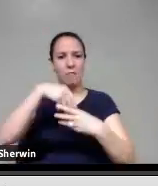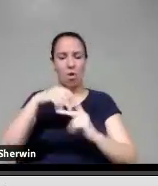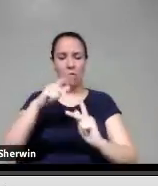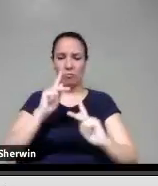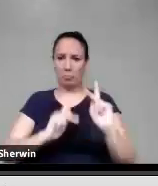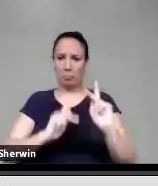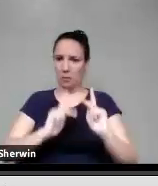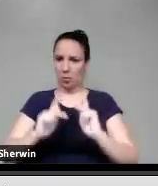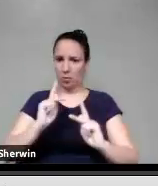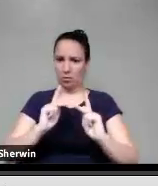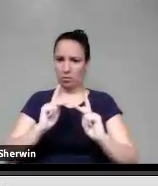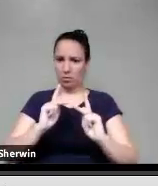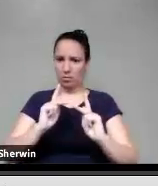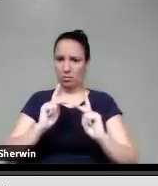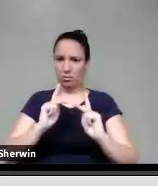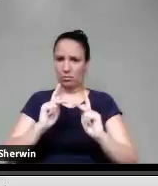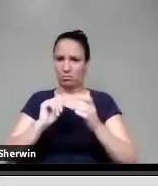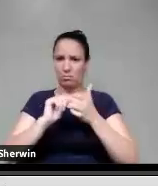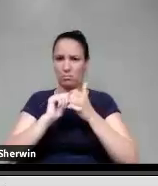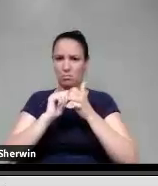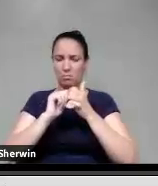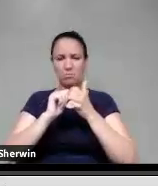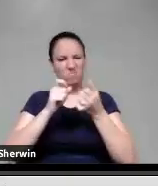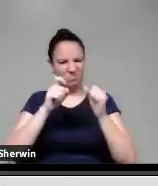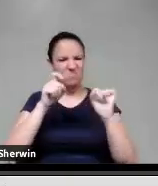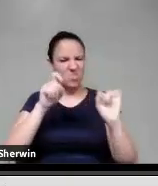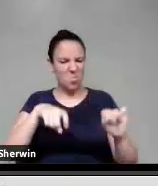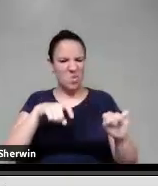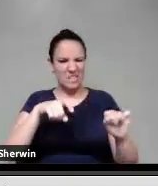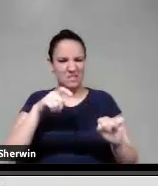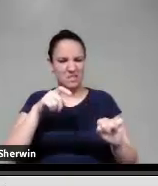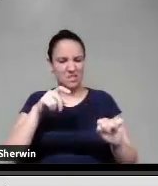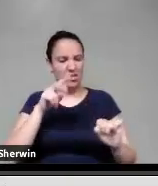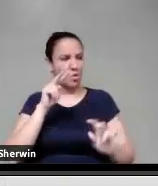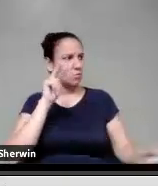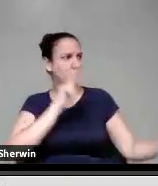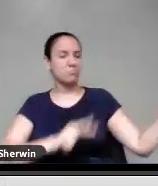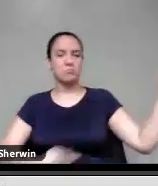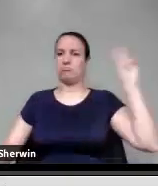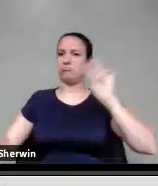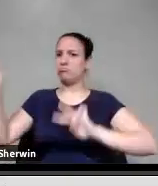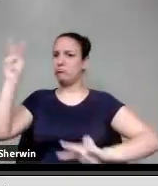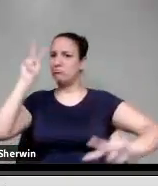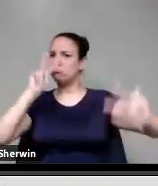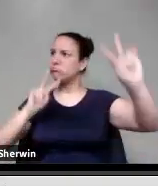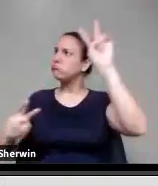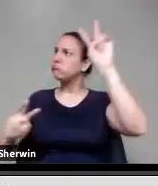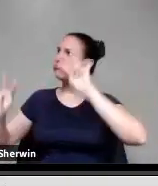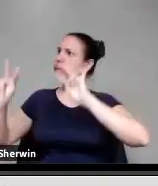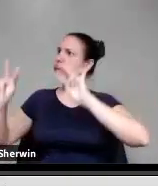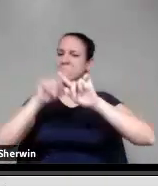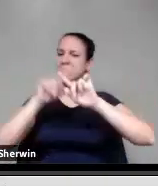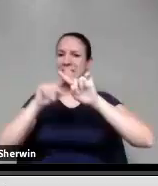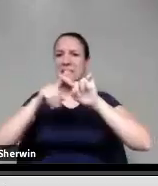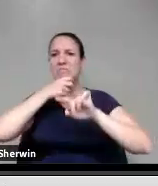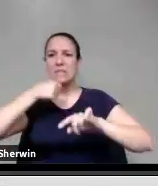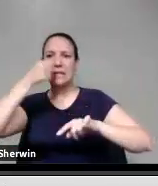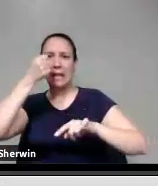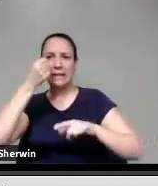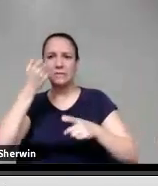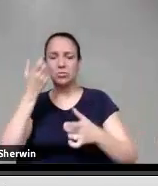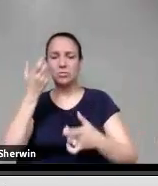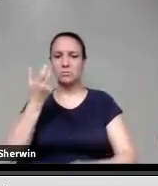how that relates to diversity, we need to take that broad look, don't we? I was talking the other day to somebody and they said it